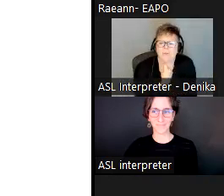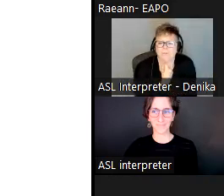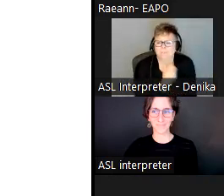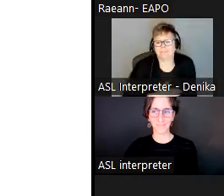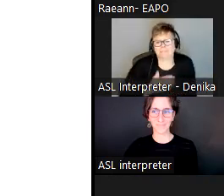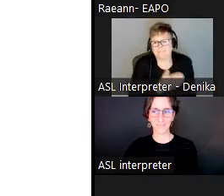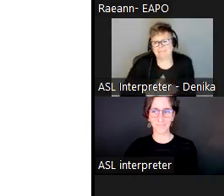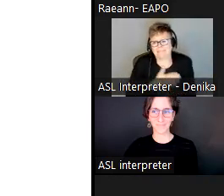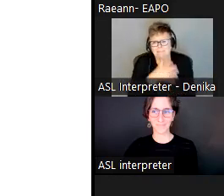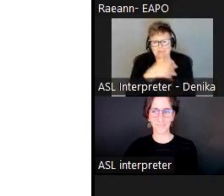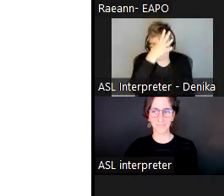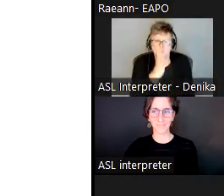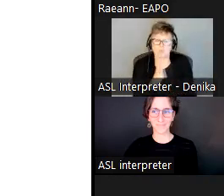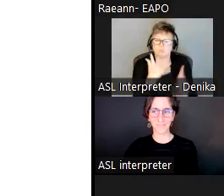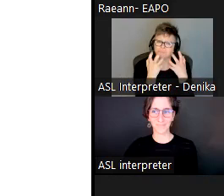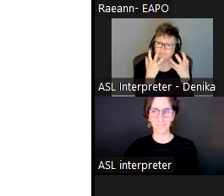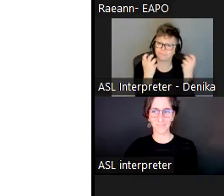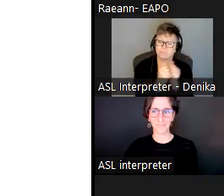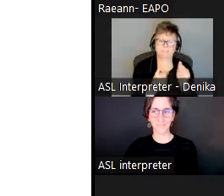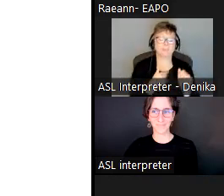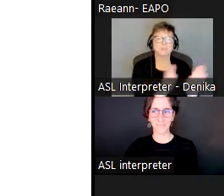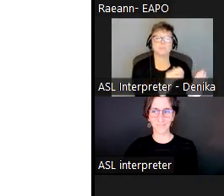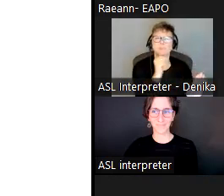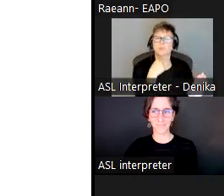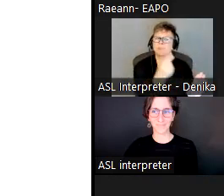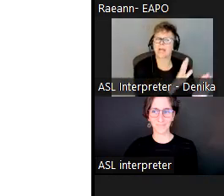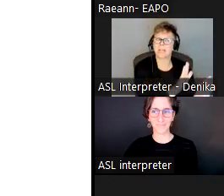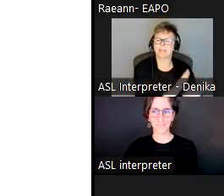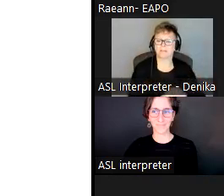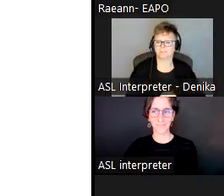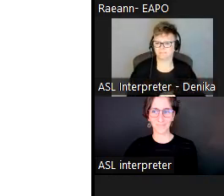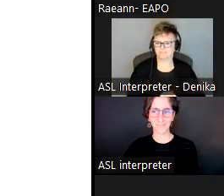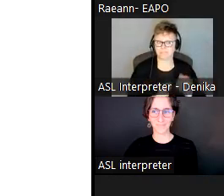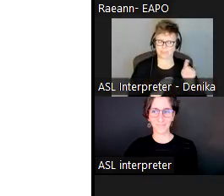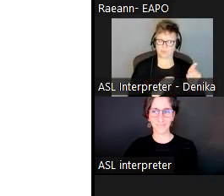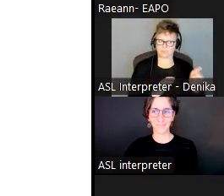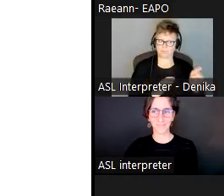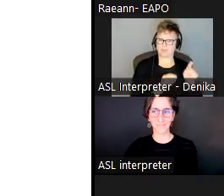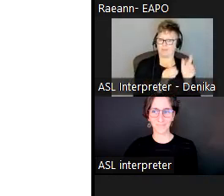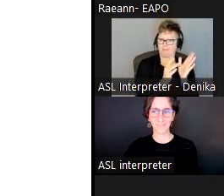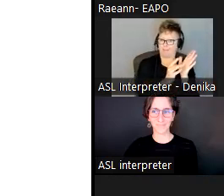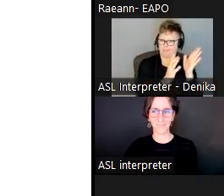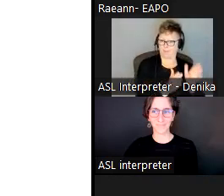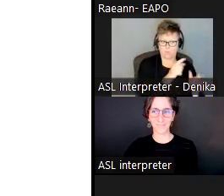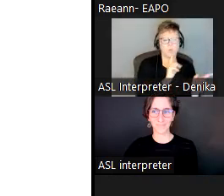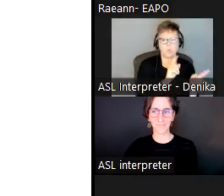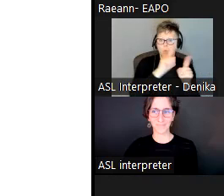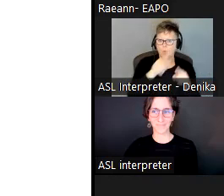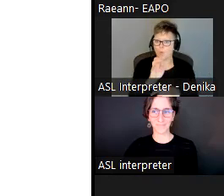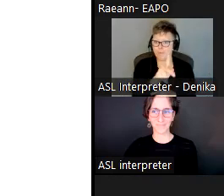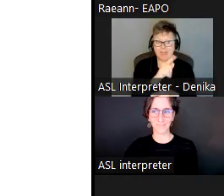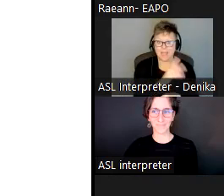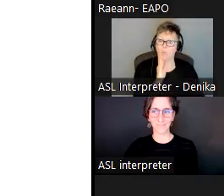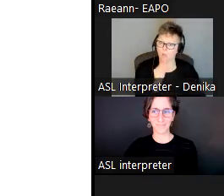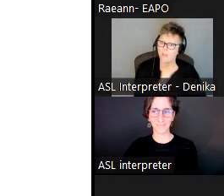trouble. So when the victims go to the bank and take the money out, they will lie why